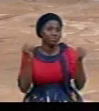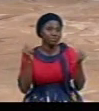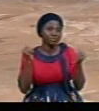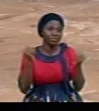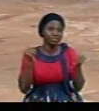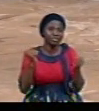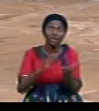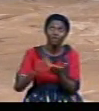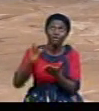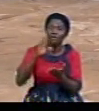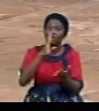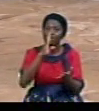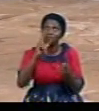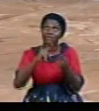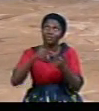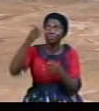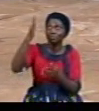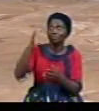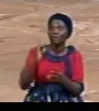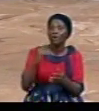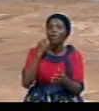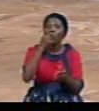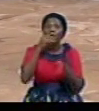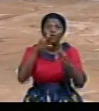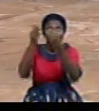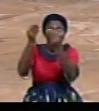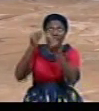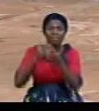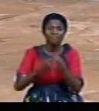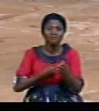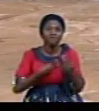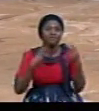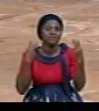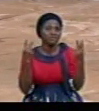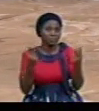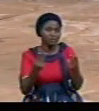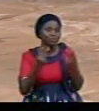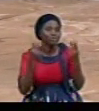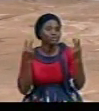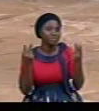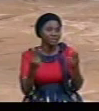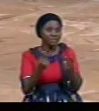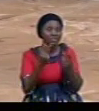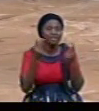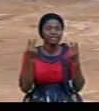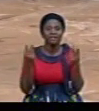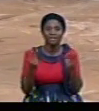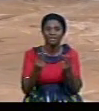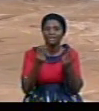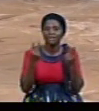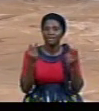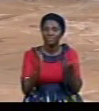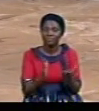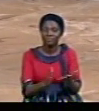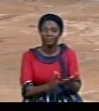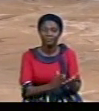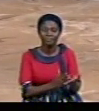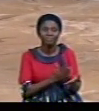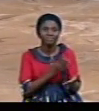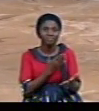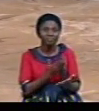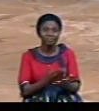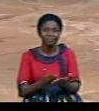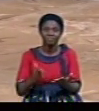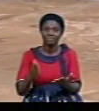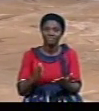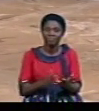are victorious glory be to God who has given us victory we